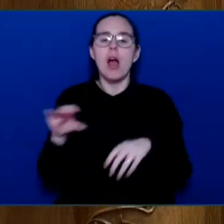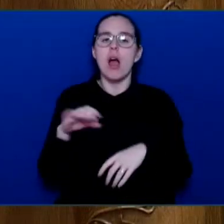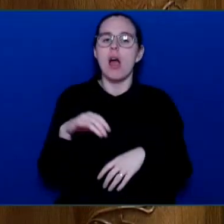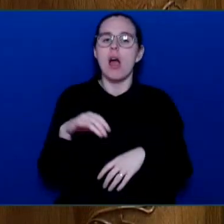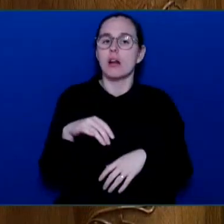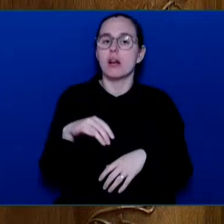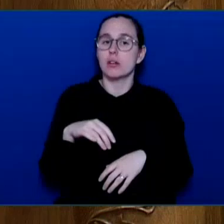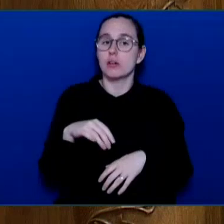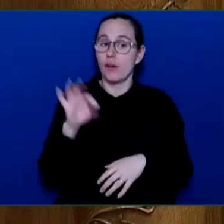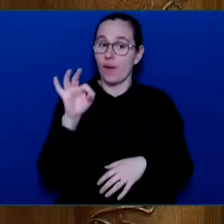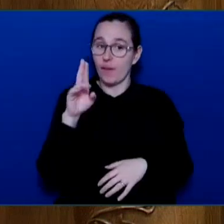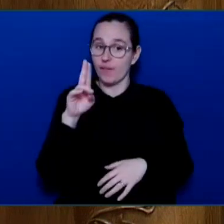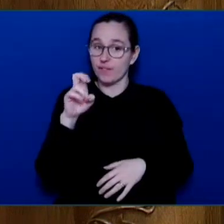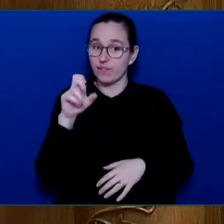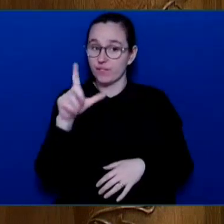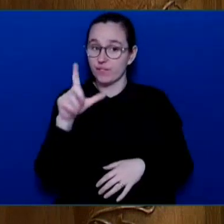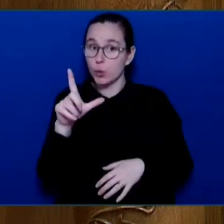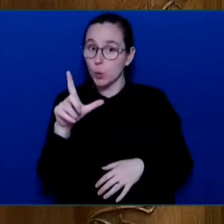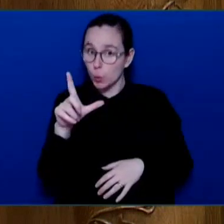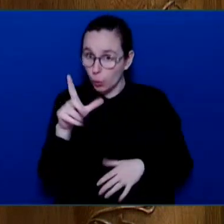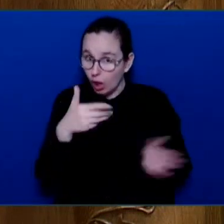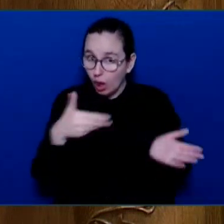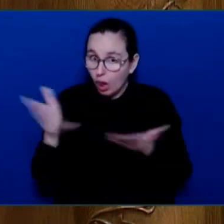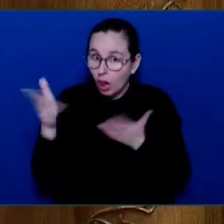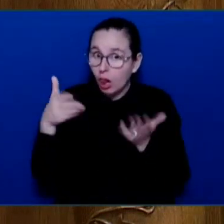Minister of Environment.